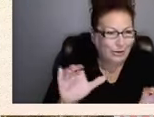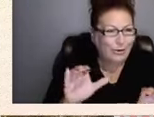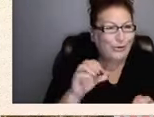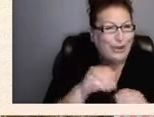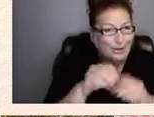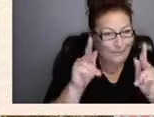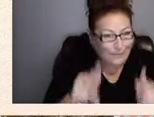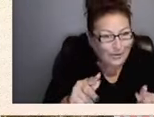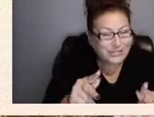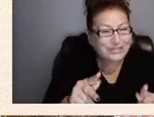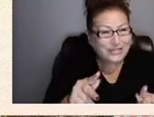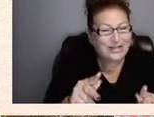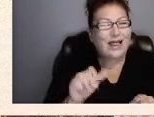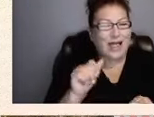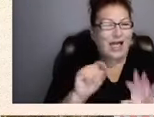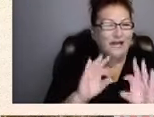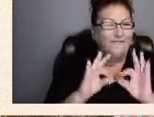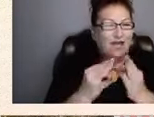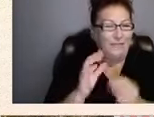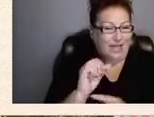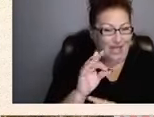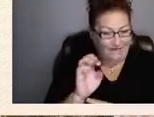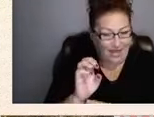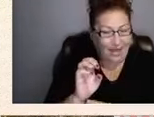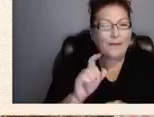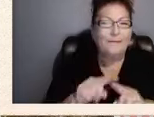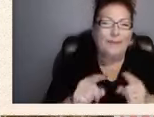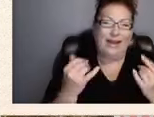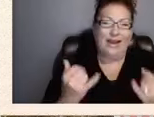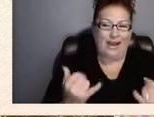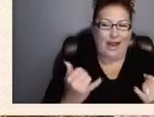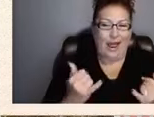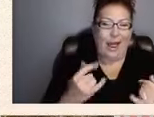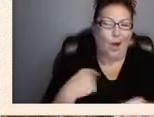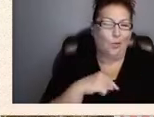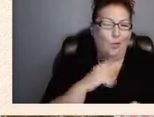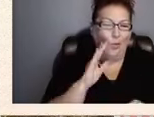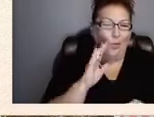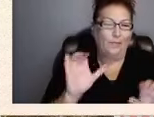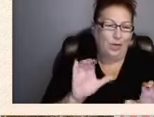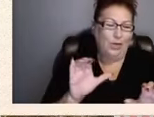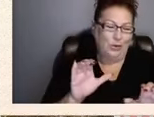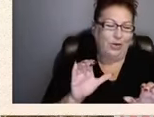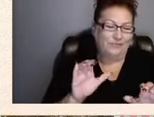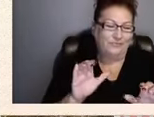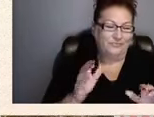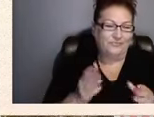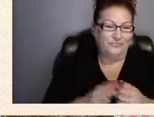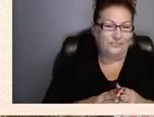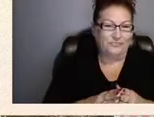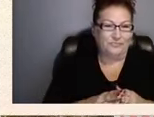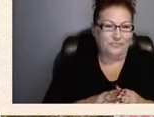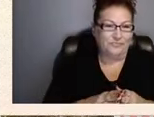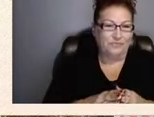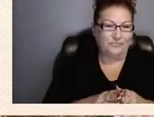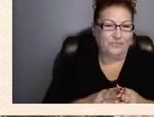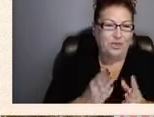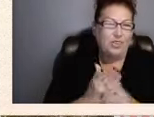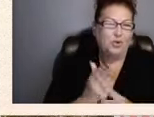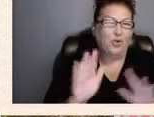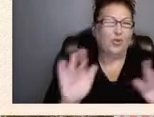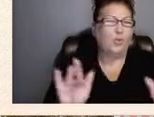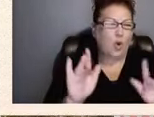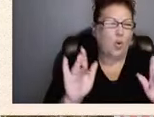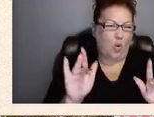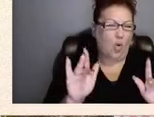at Family Cafe, but now we are going to be doing it, doing a recorded version that will